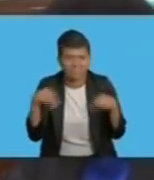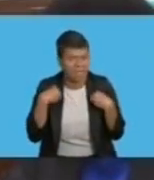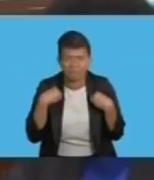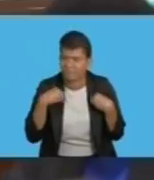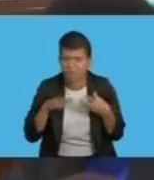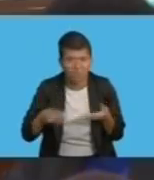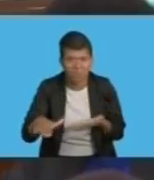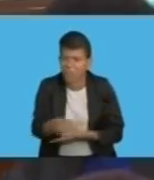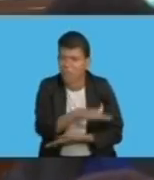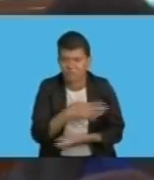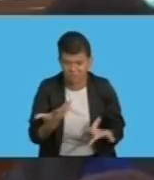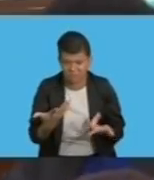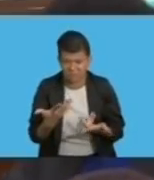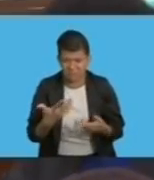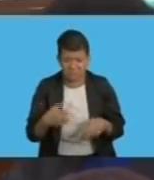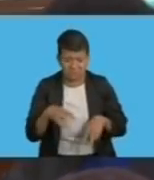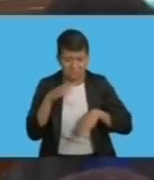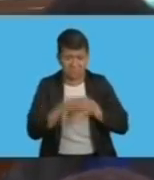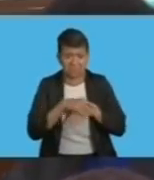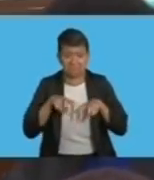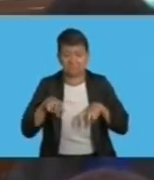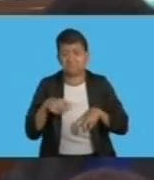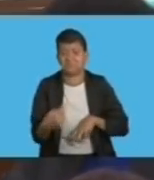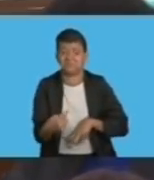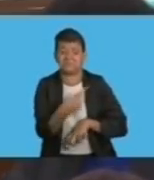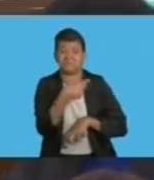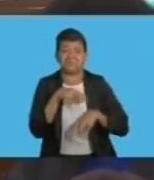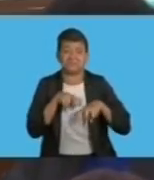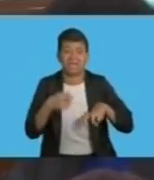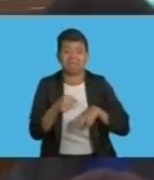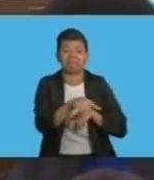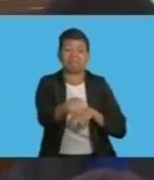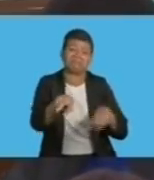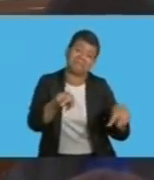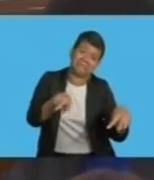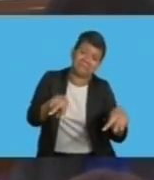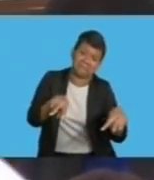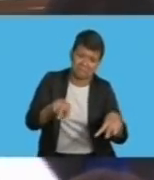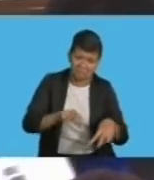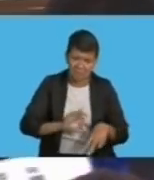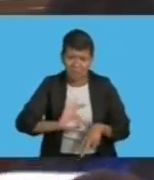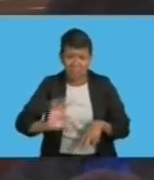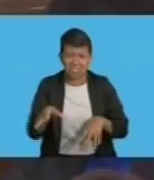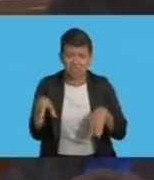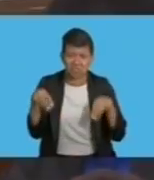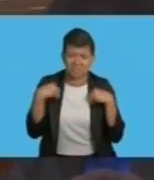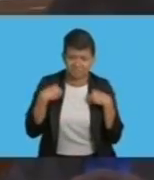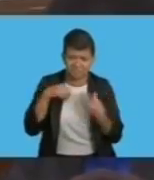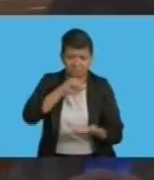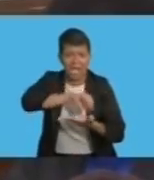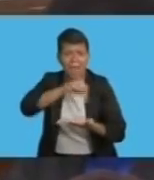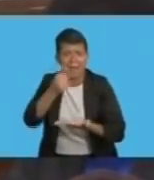gallery today. They also have not received the full amount. And neither